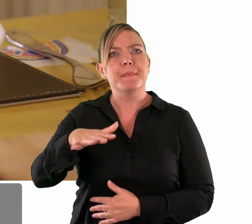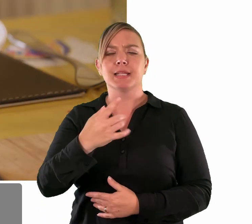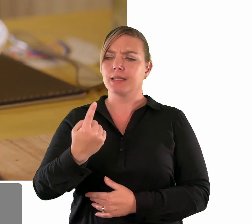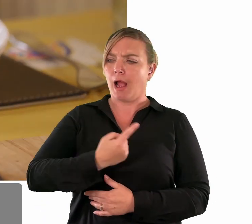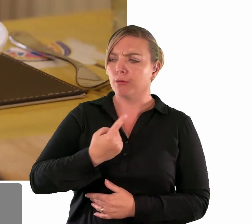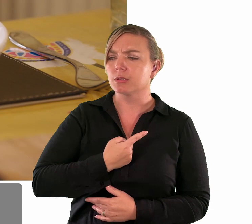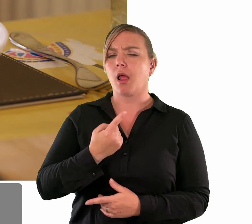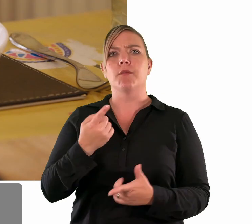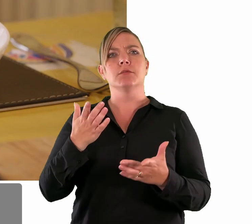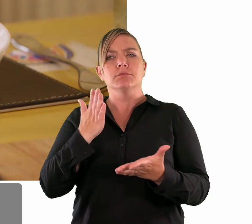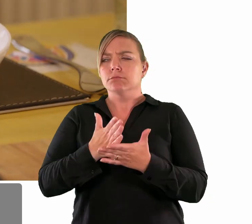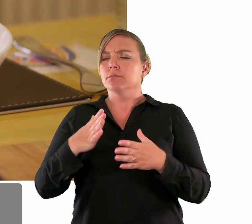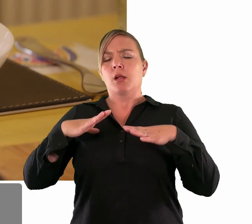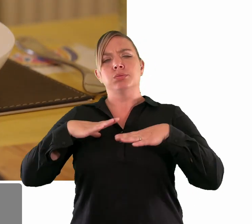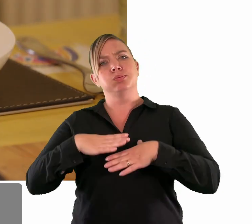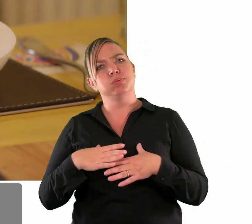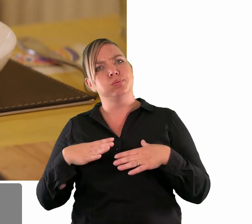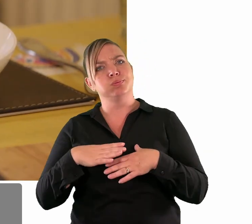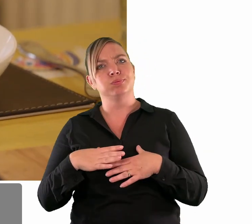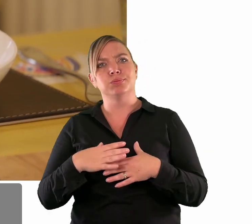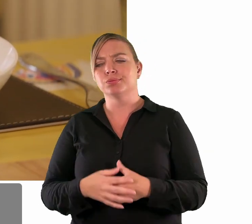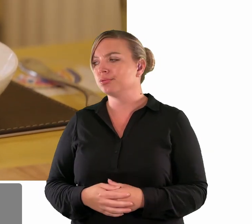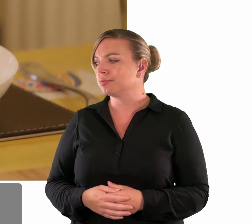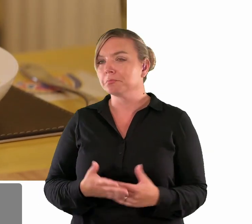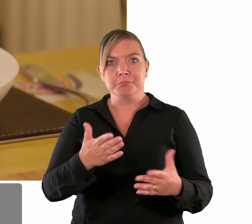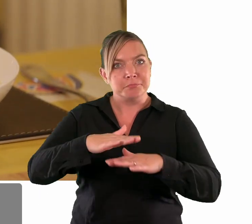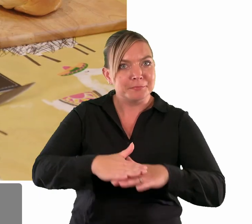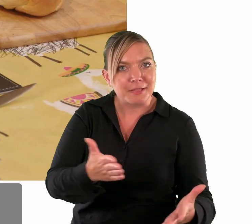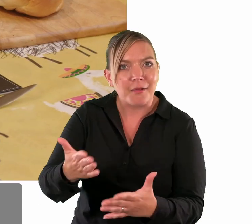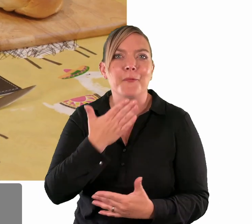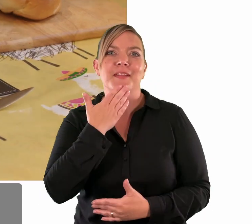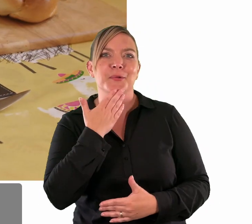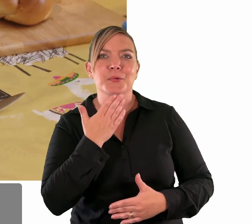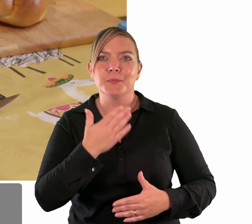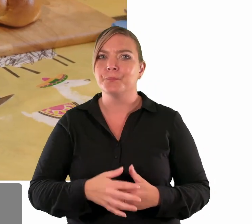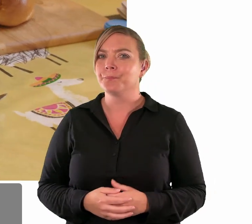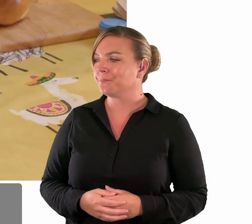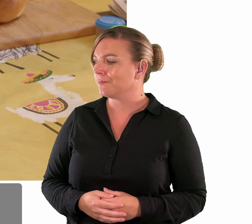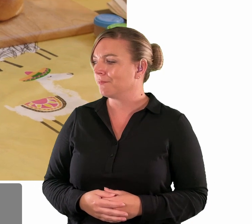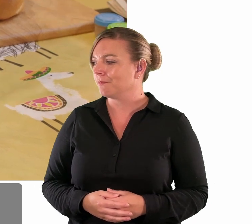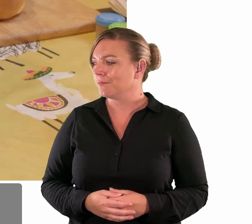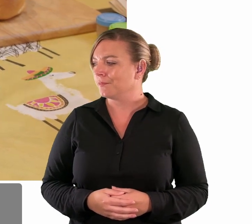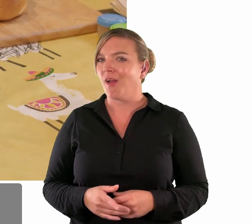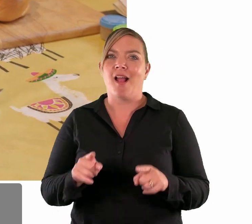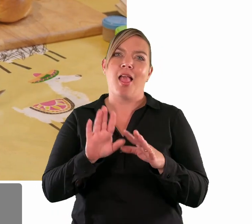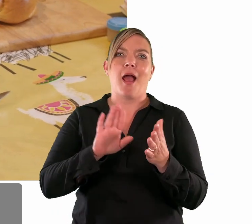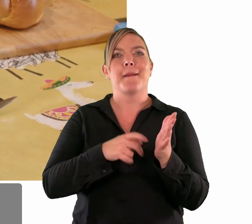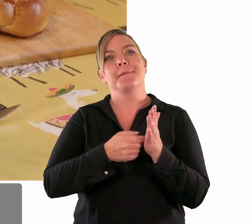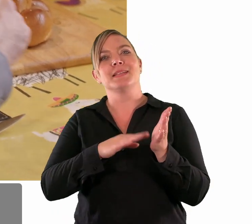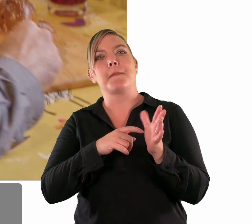ourselves, relax. Please sit. Thank you. As Mr. Martin would say. It's all right then. Looks lovely.